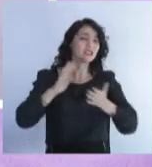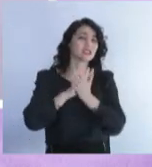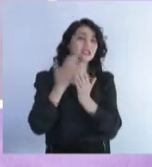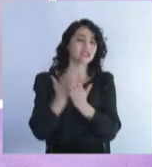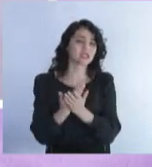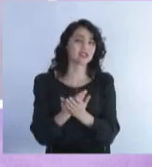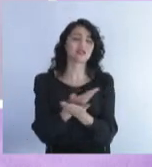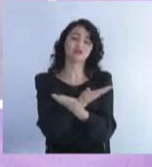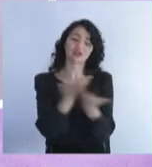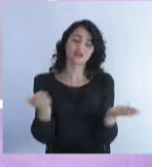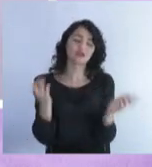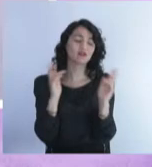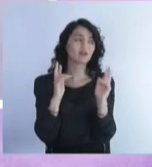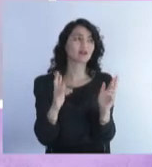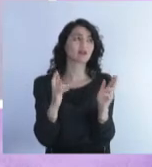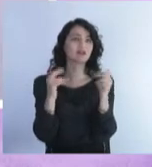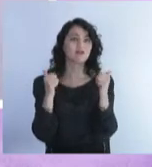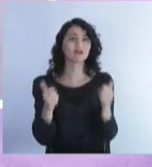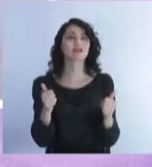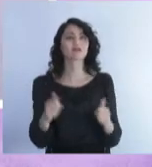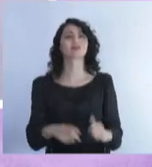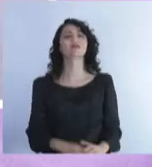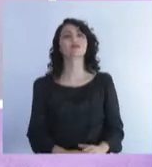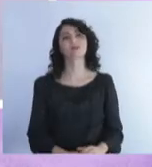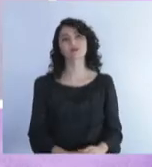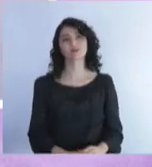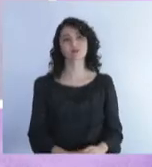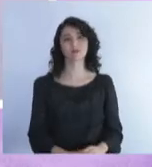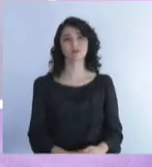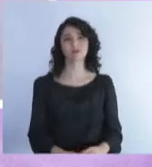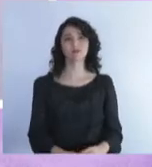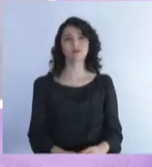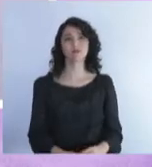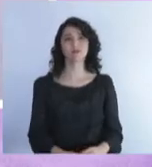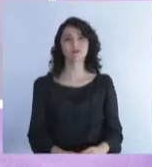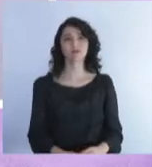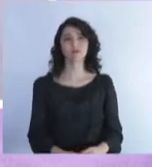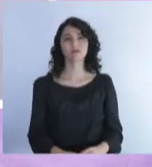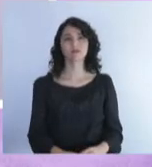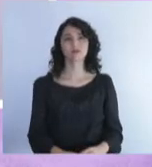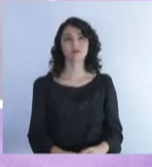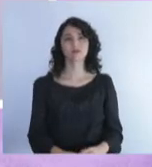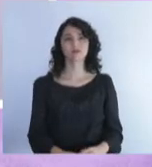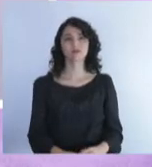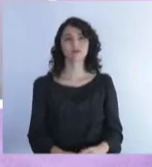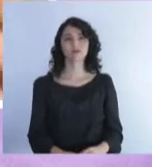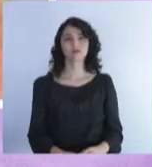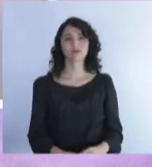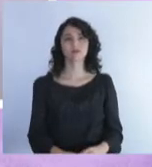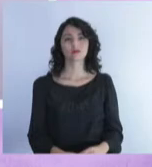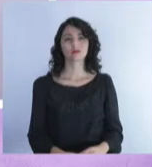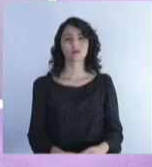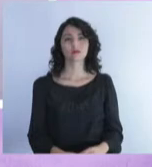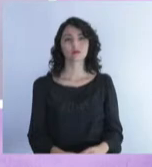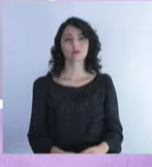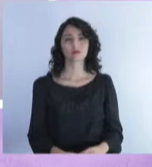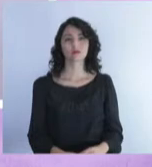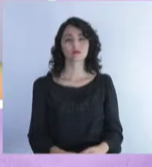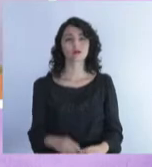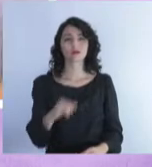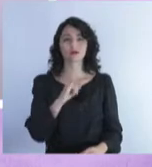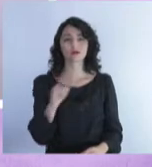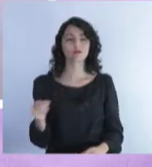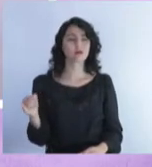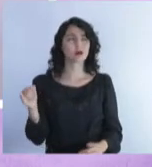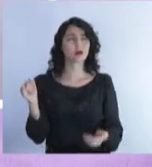well-being. And And then you broaden the circle to include